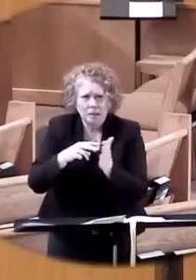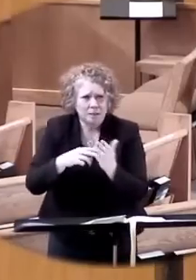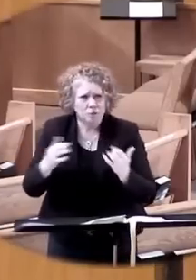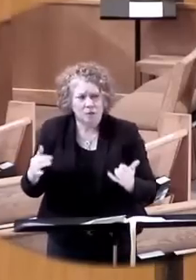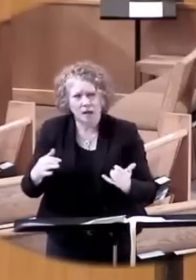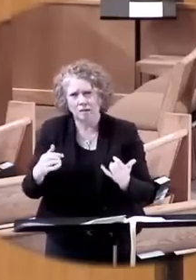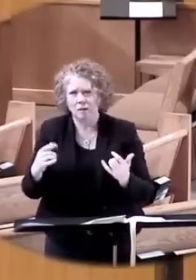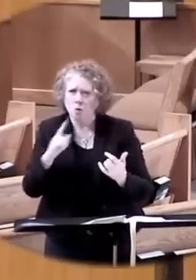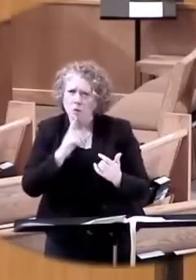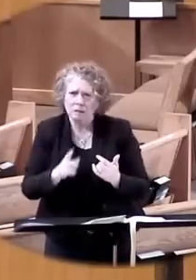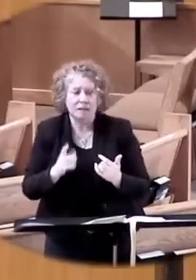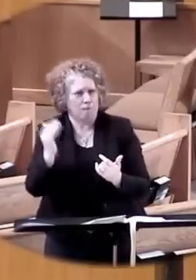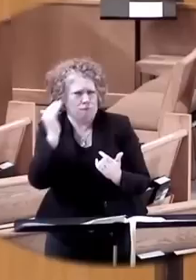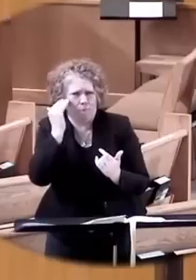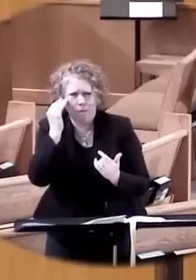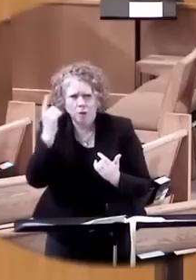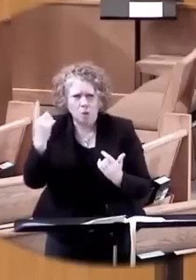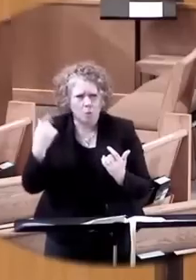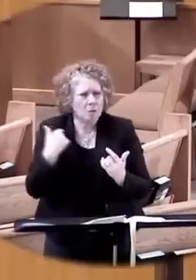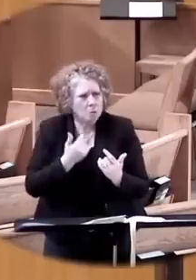us, the choosing of